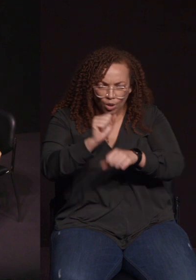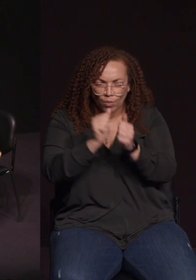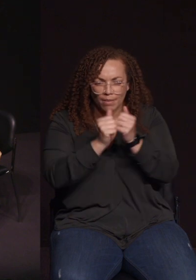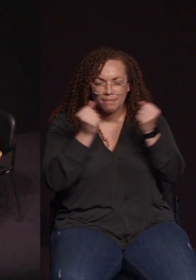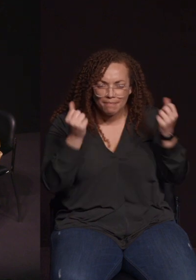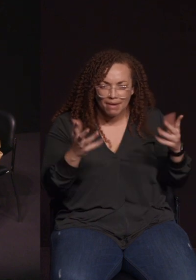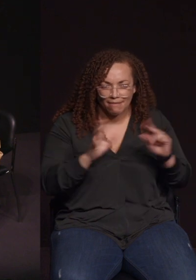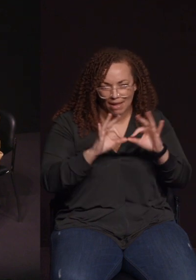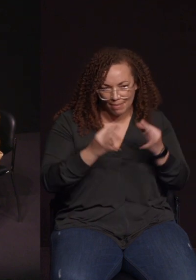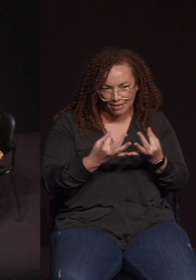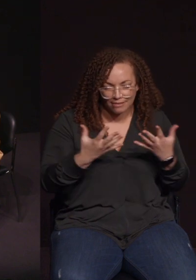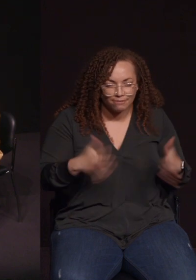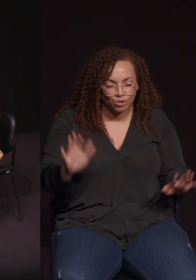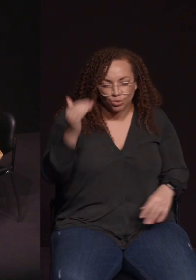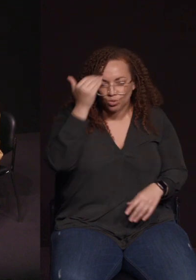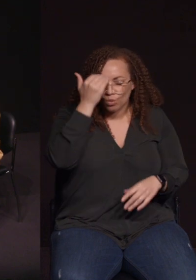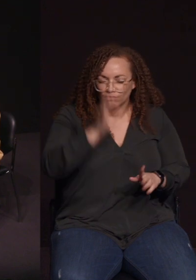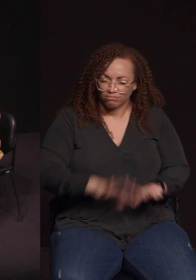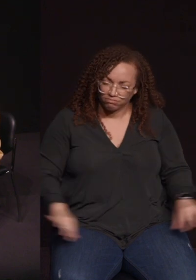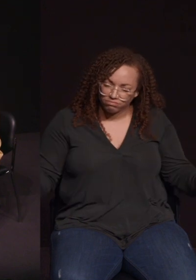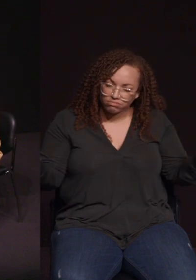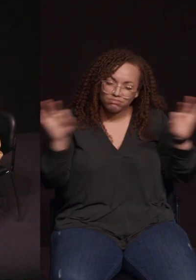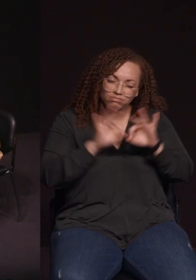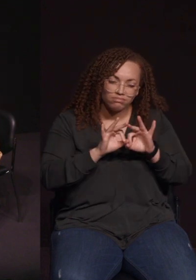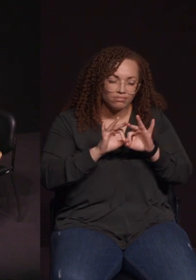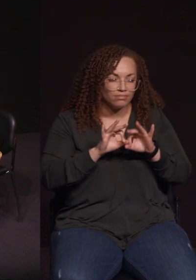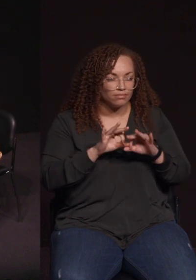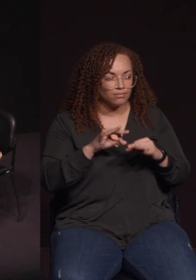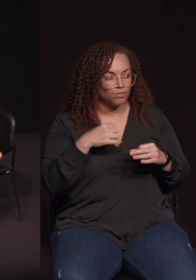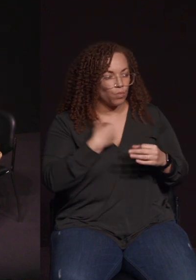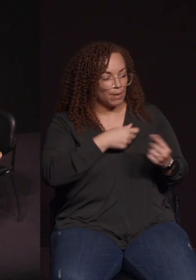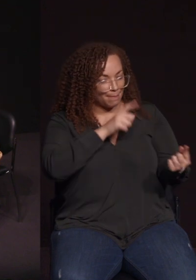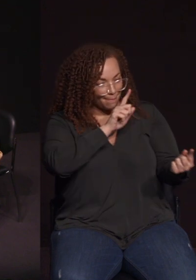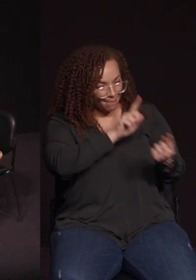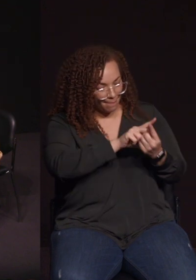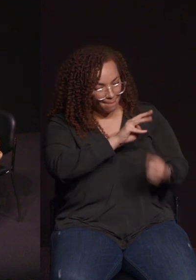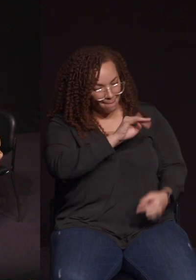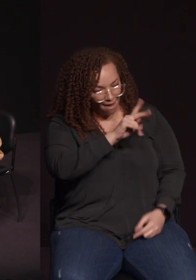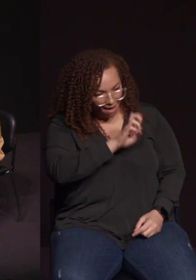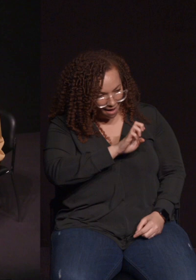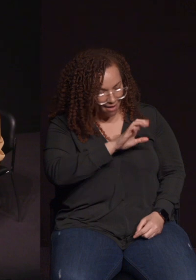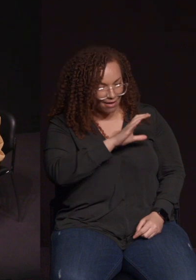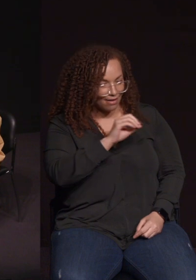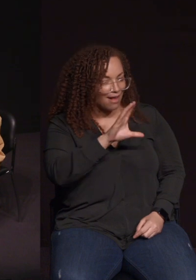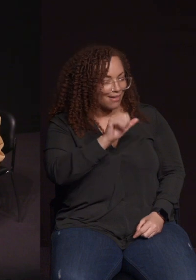important it is. And so when we met Mike and Cal,